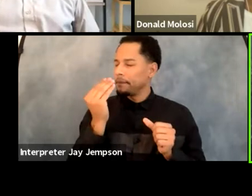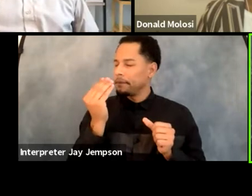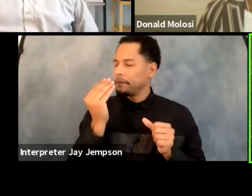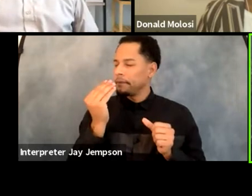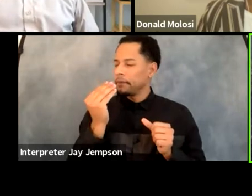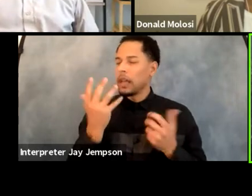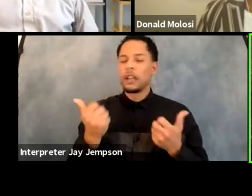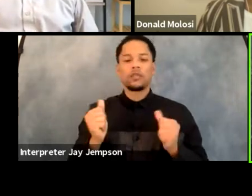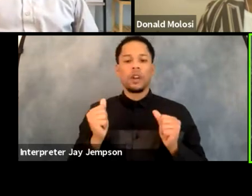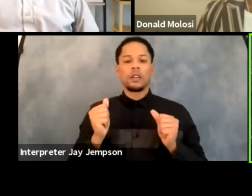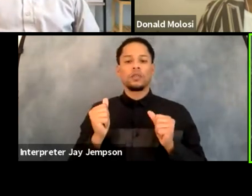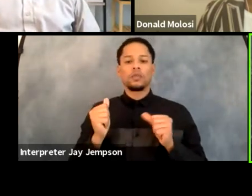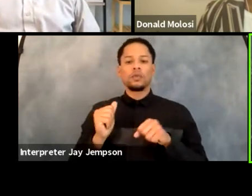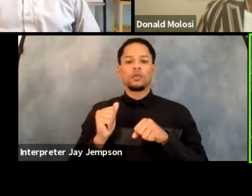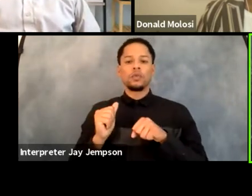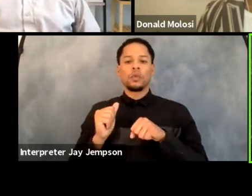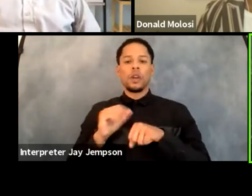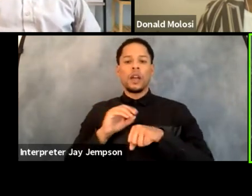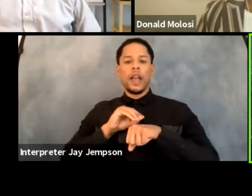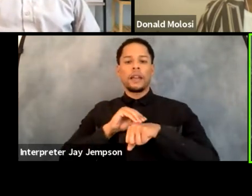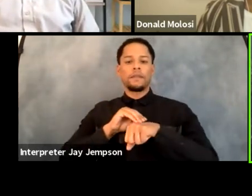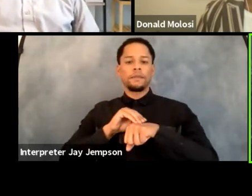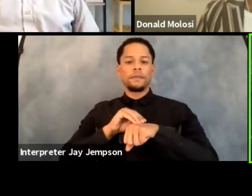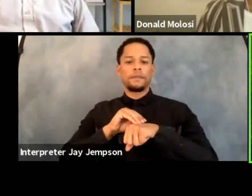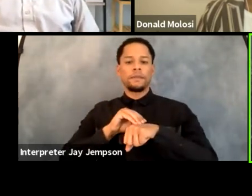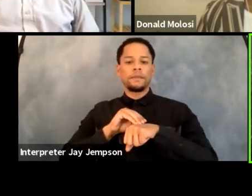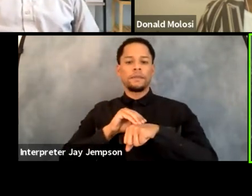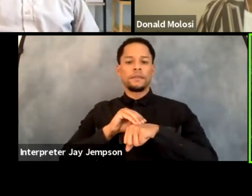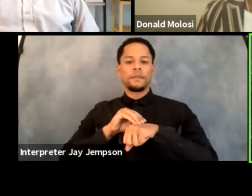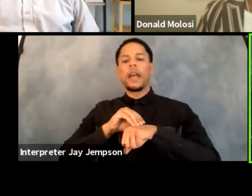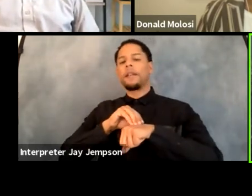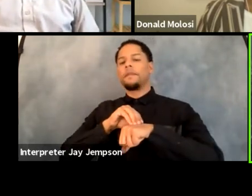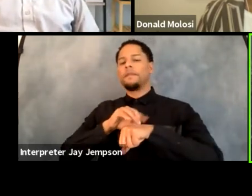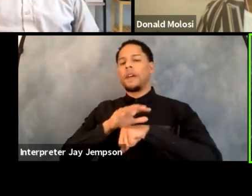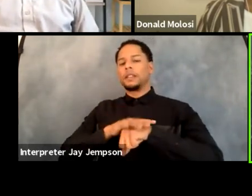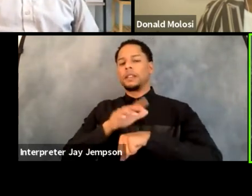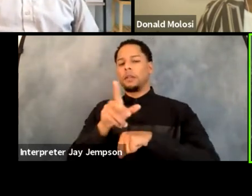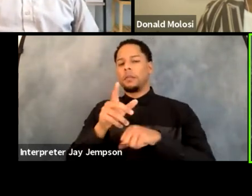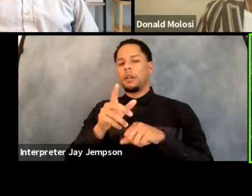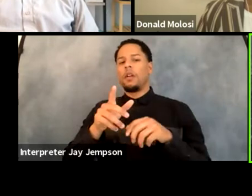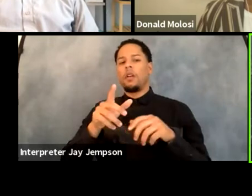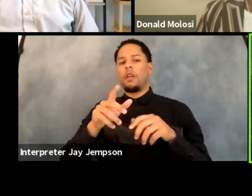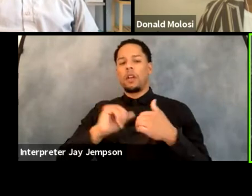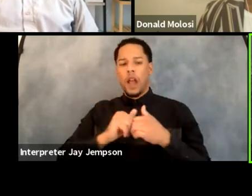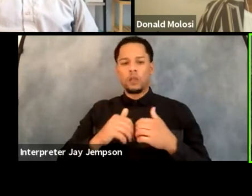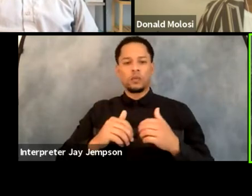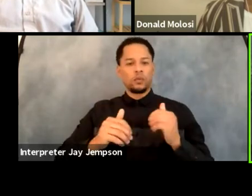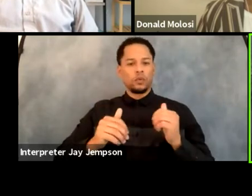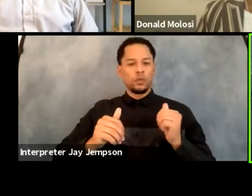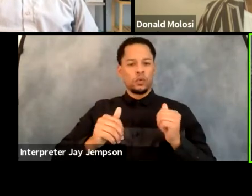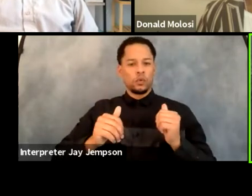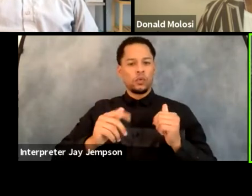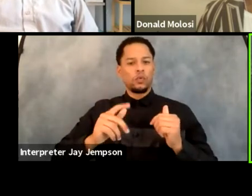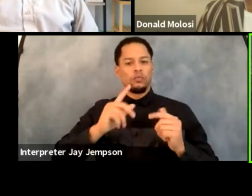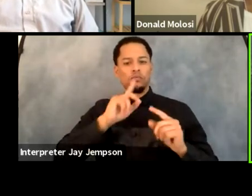advise them on how to perform this play into spaces. You know, so for